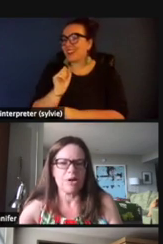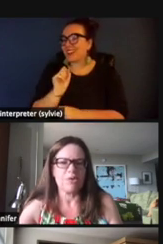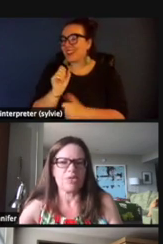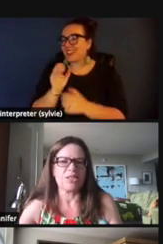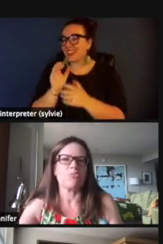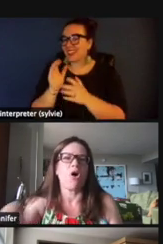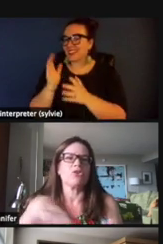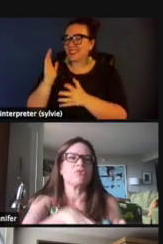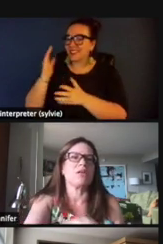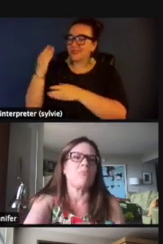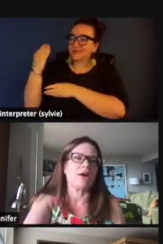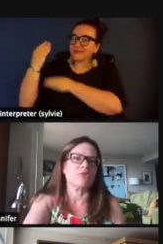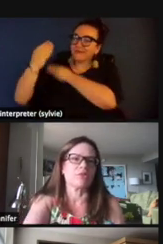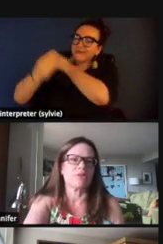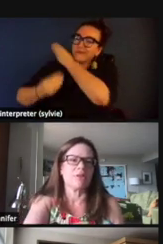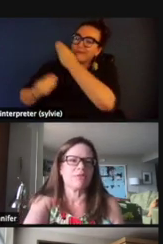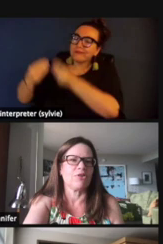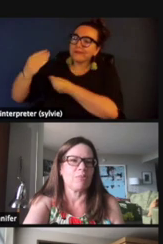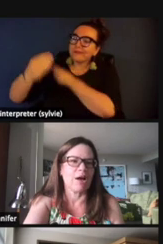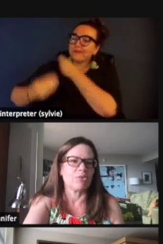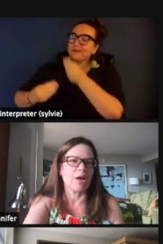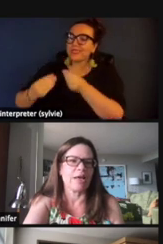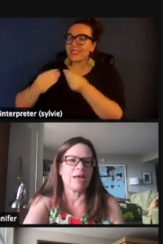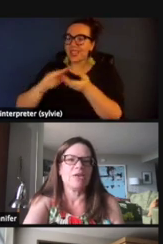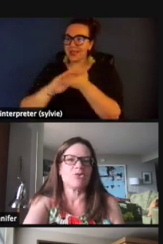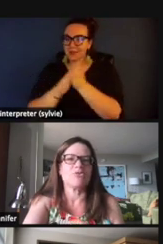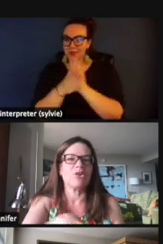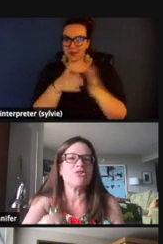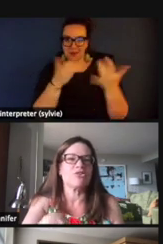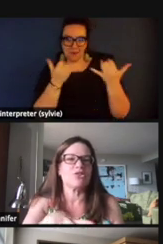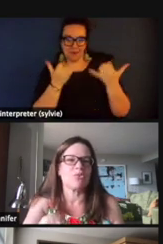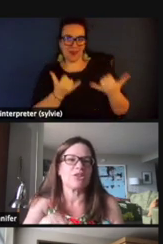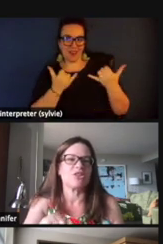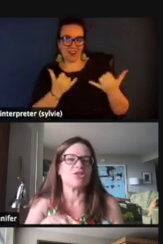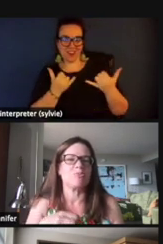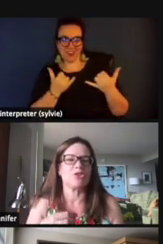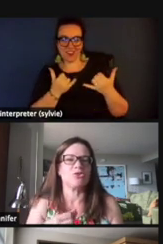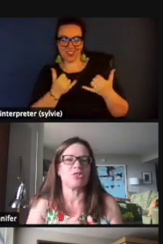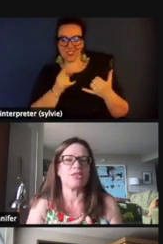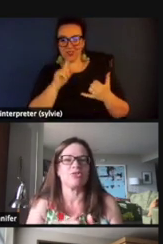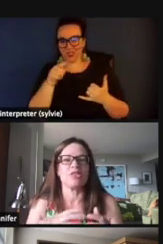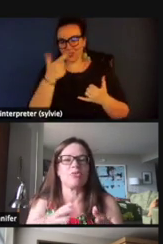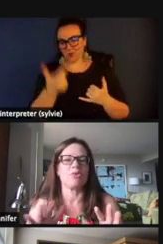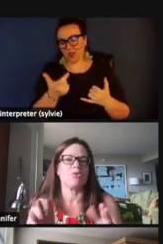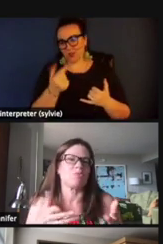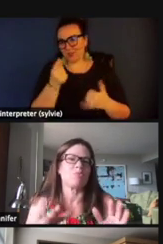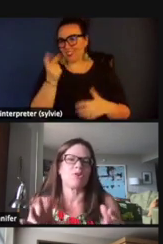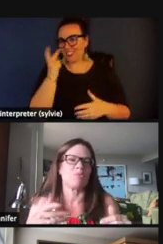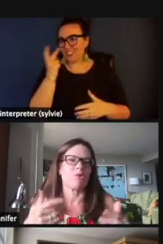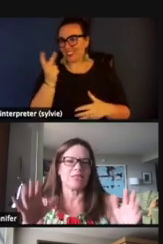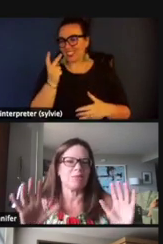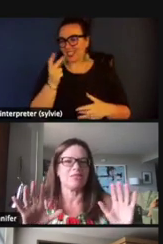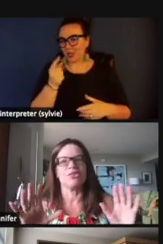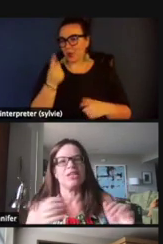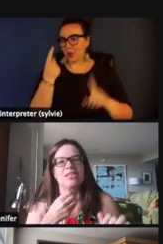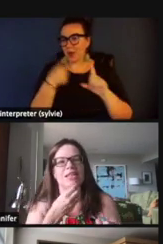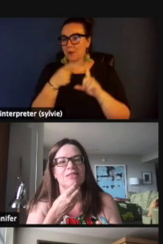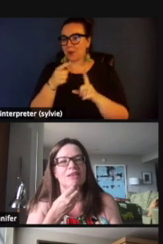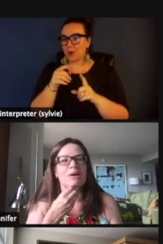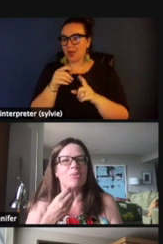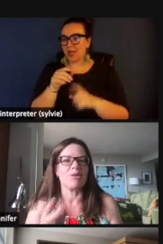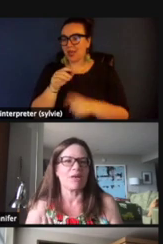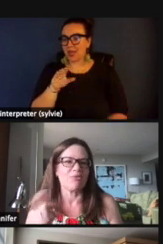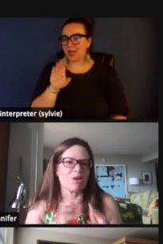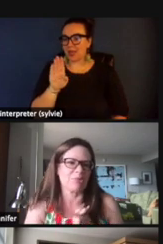custom that is also done modern, in a very modern way. So it's very interesting to watch this, just because you'll see that when there's one point, the bridesmaid's very